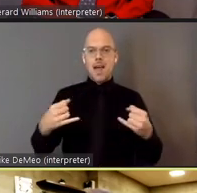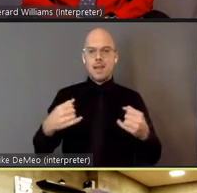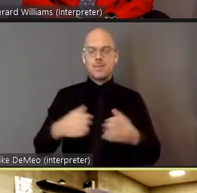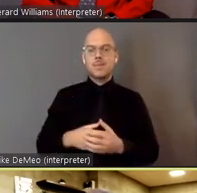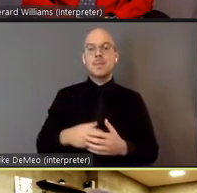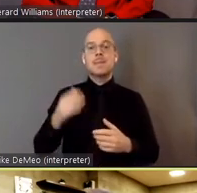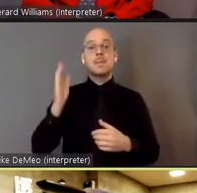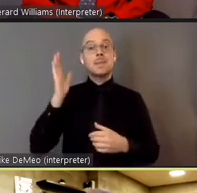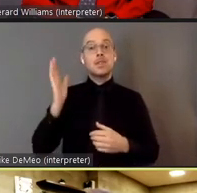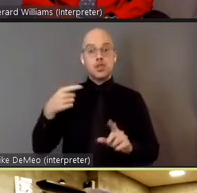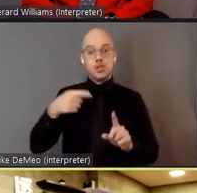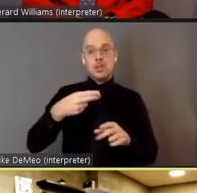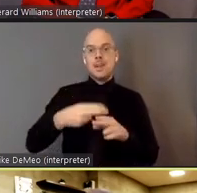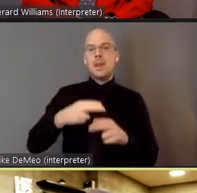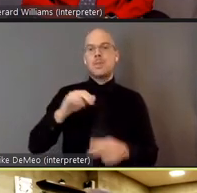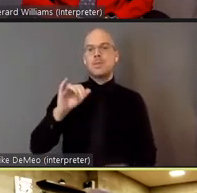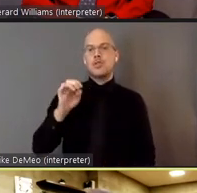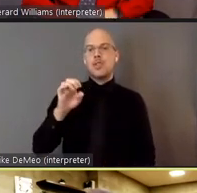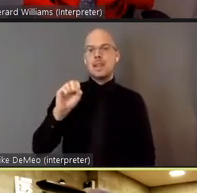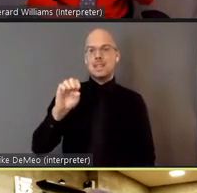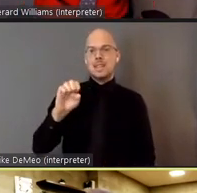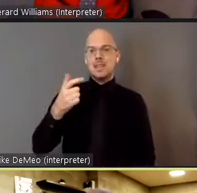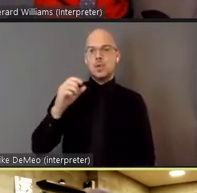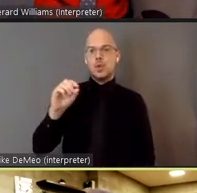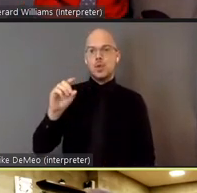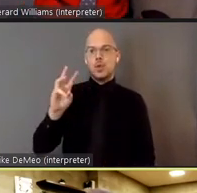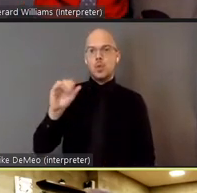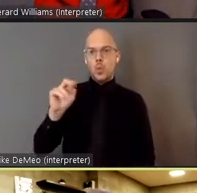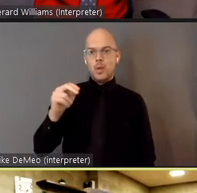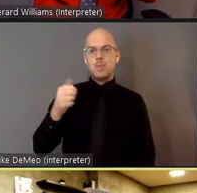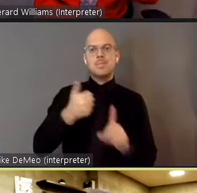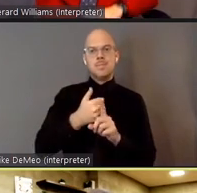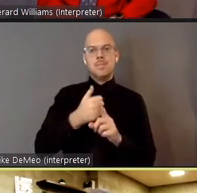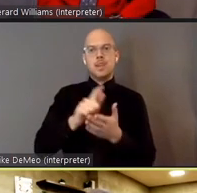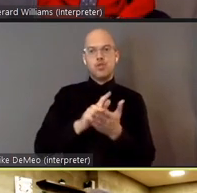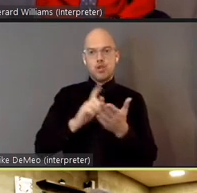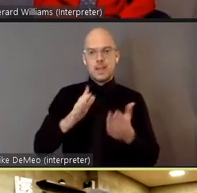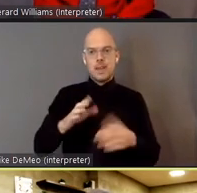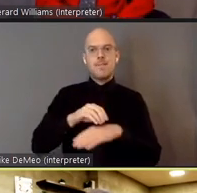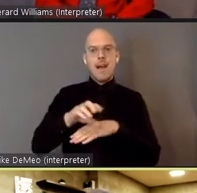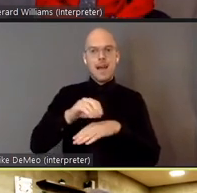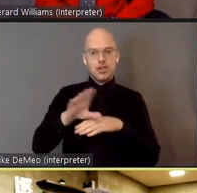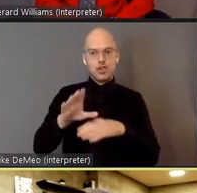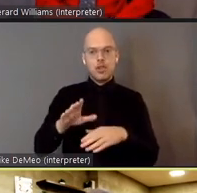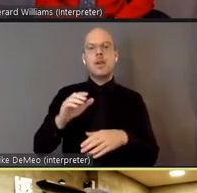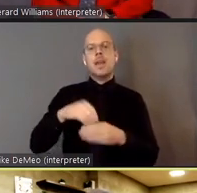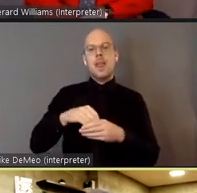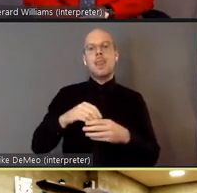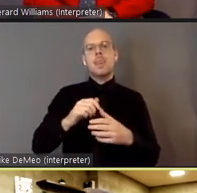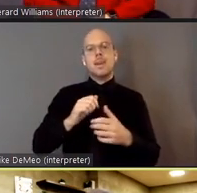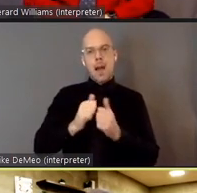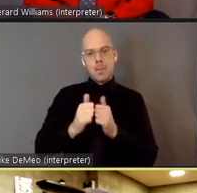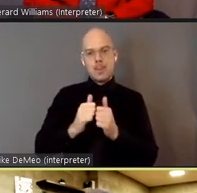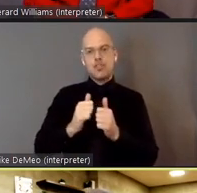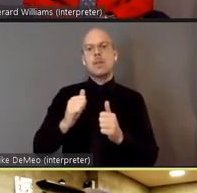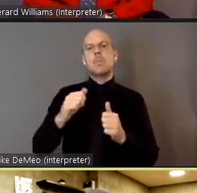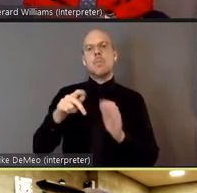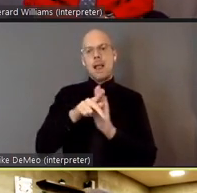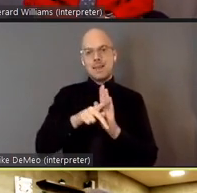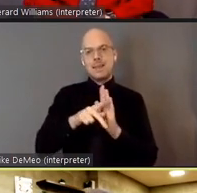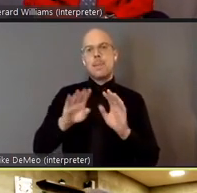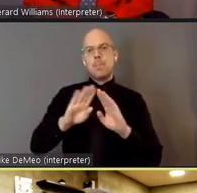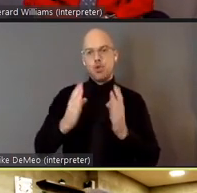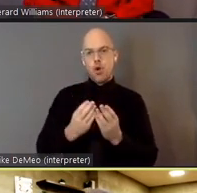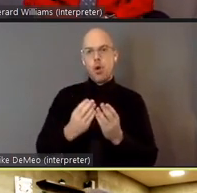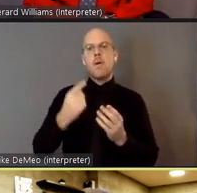Jesse Goodwin, is the attorney advisor at the Competition Policy Bureau for the